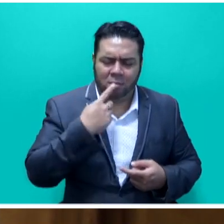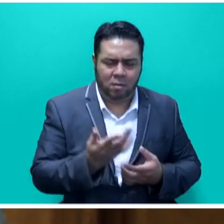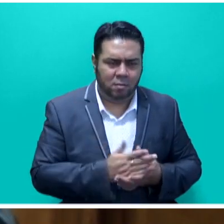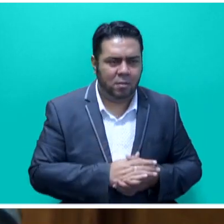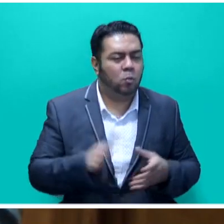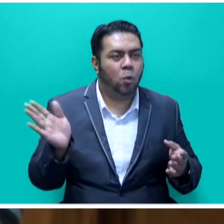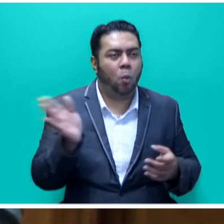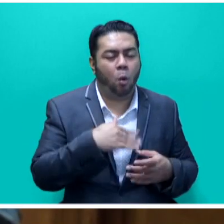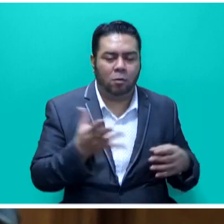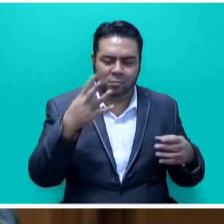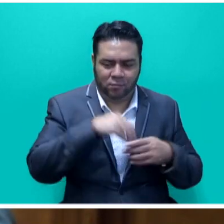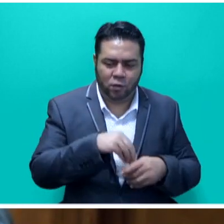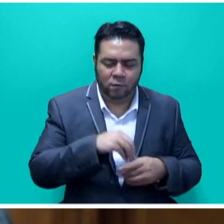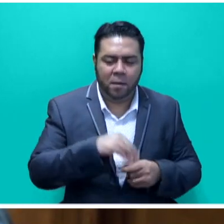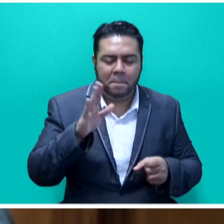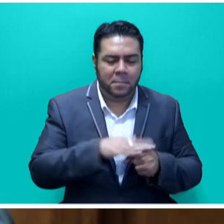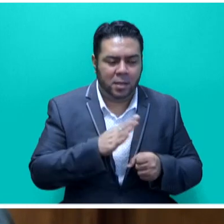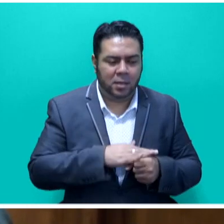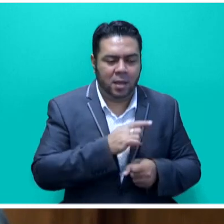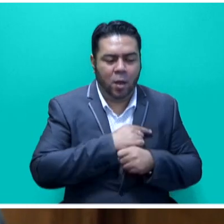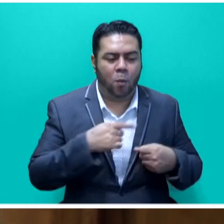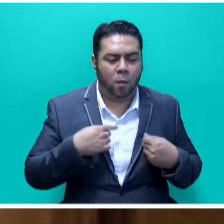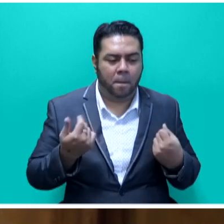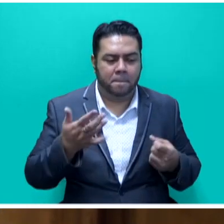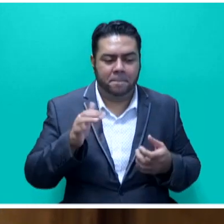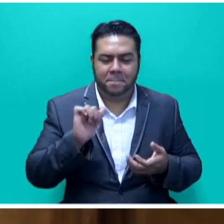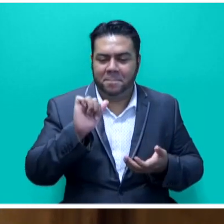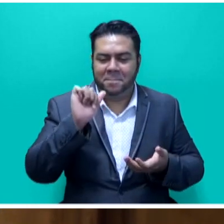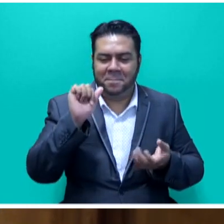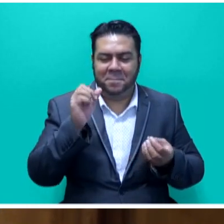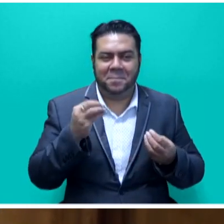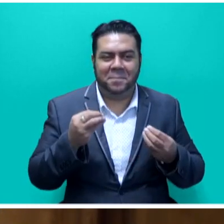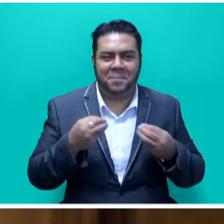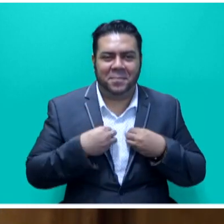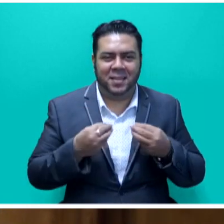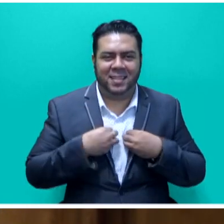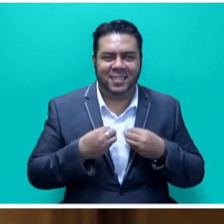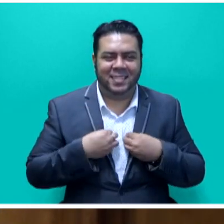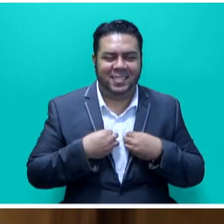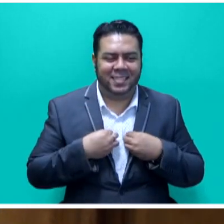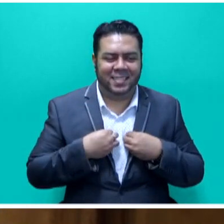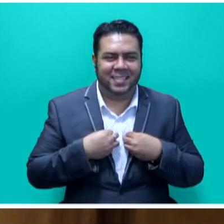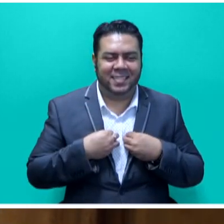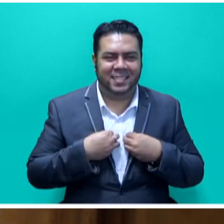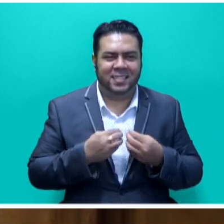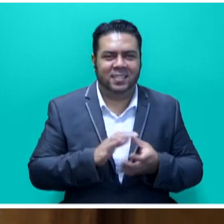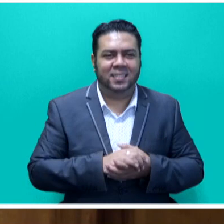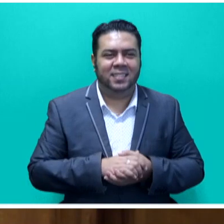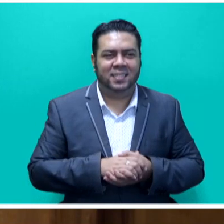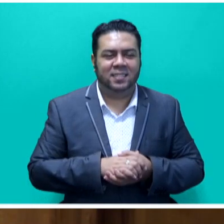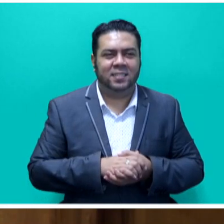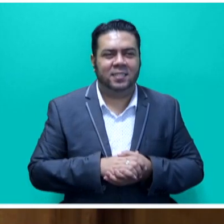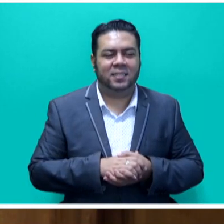get involved, make it our business to talk about it, to condemn it, to challenge the patriarchal foundations that upholds it, to